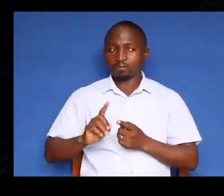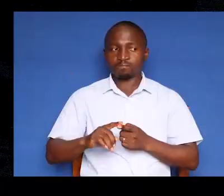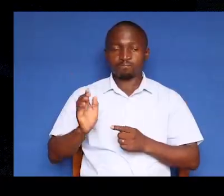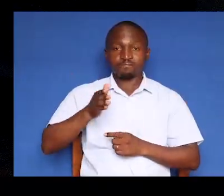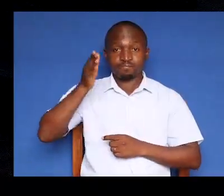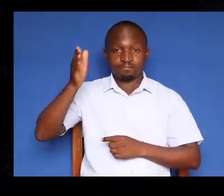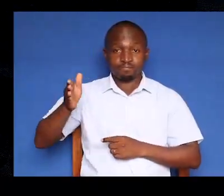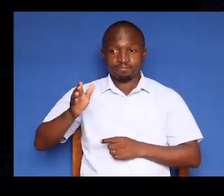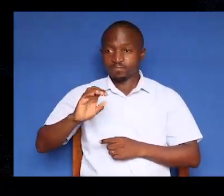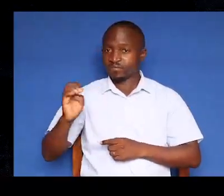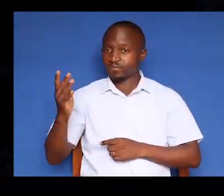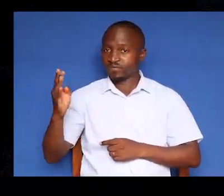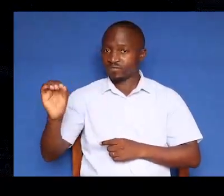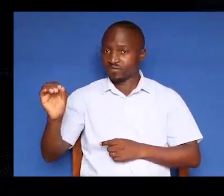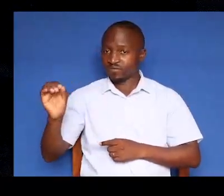50,